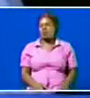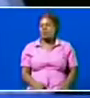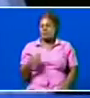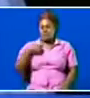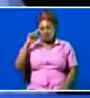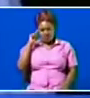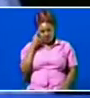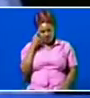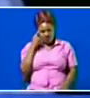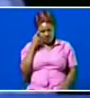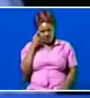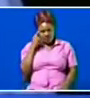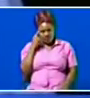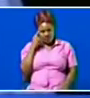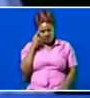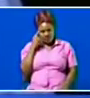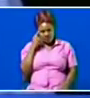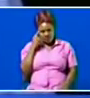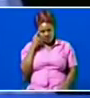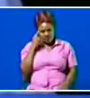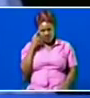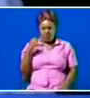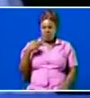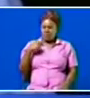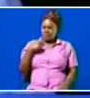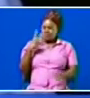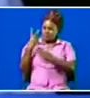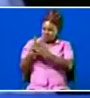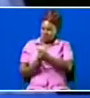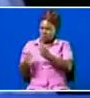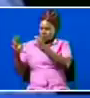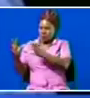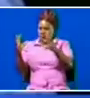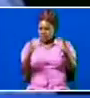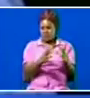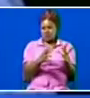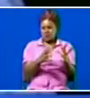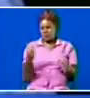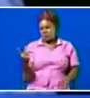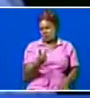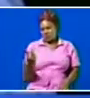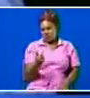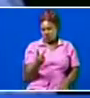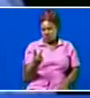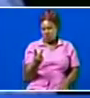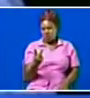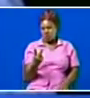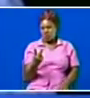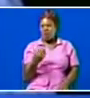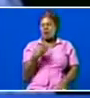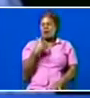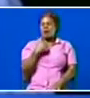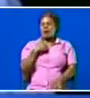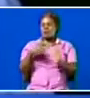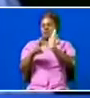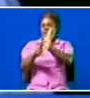I think we must, I must immediately just point out that both parties have